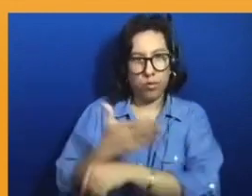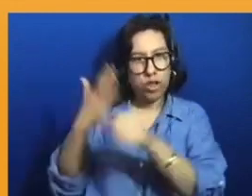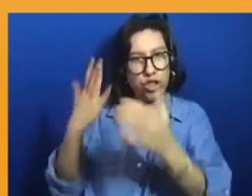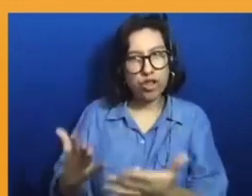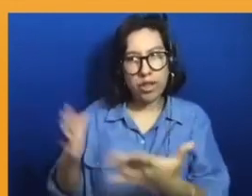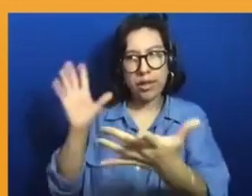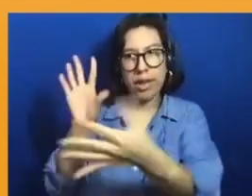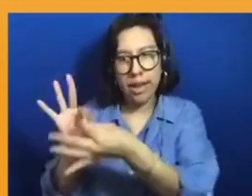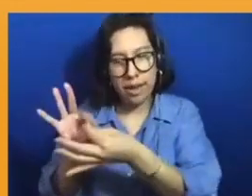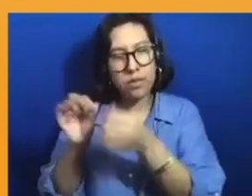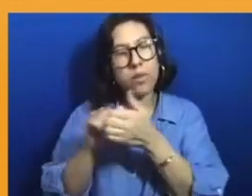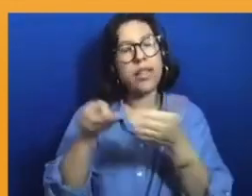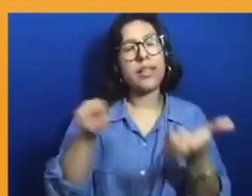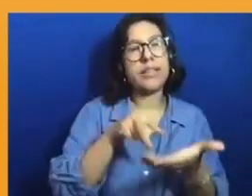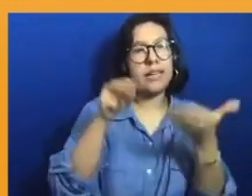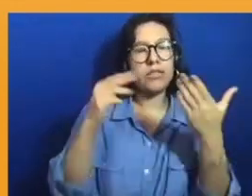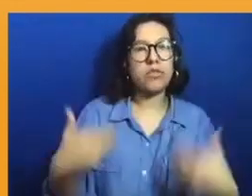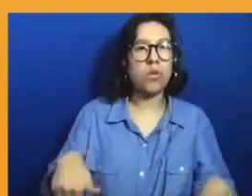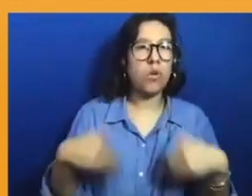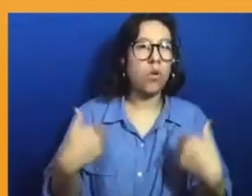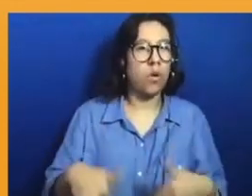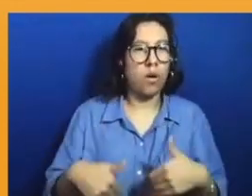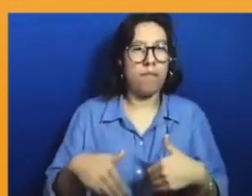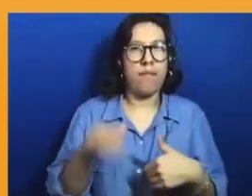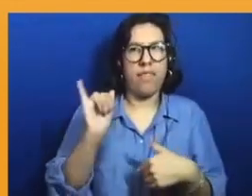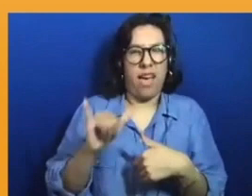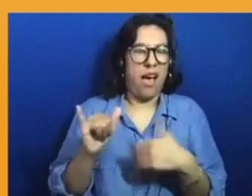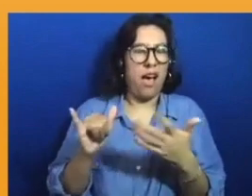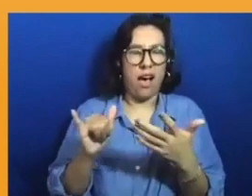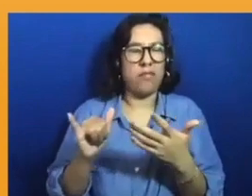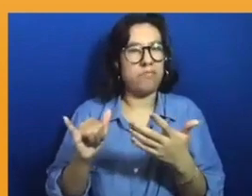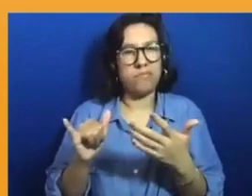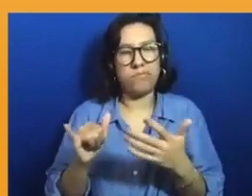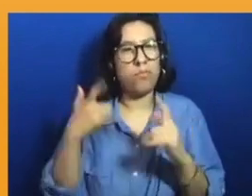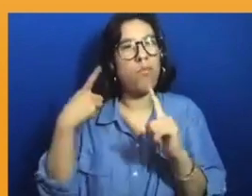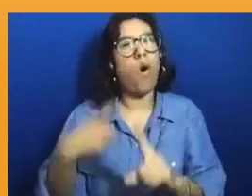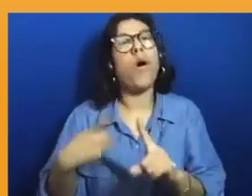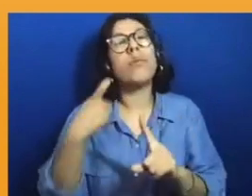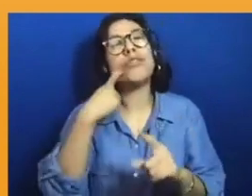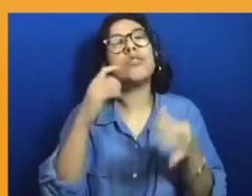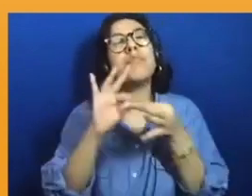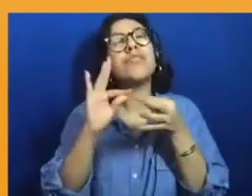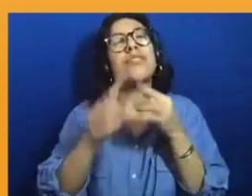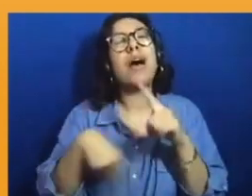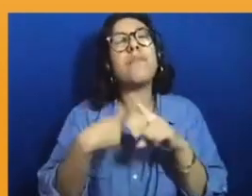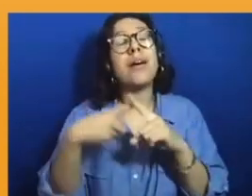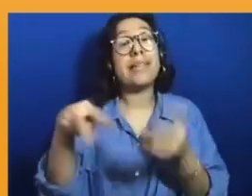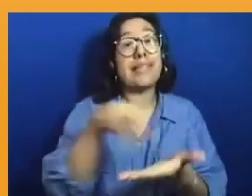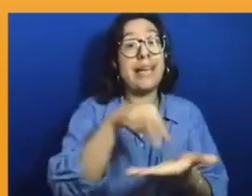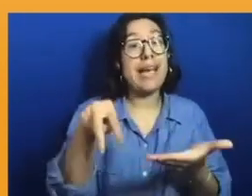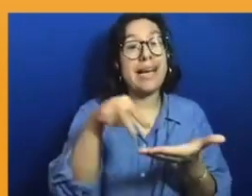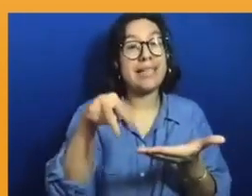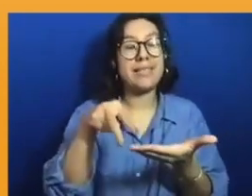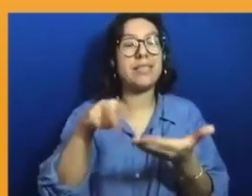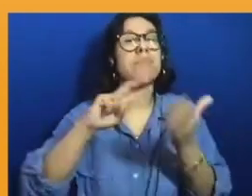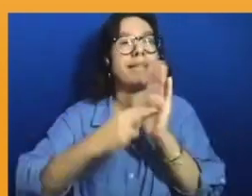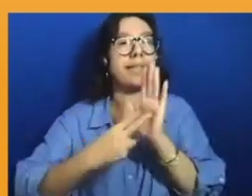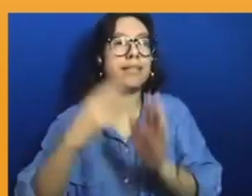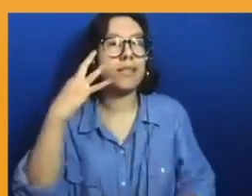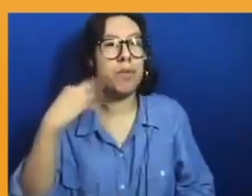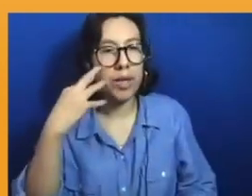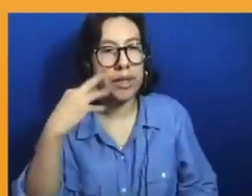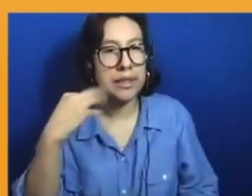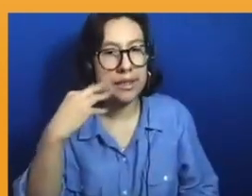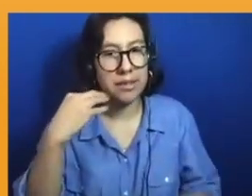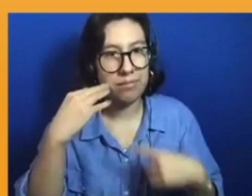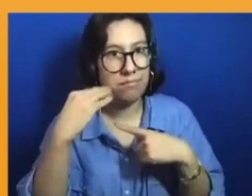the dancer. And I think that goes back to, you know, what we were saying about dance being an experience. Because a